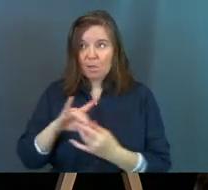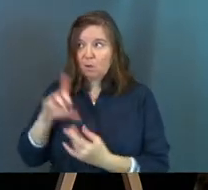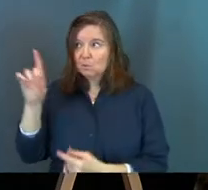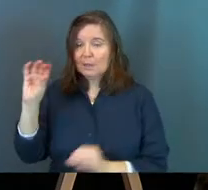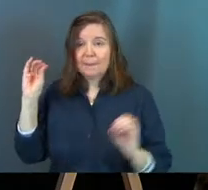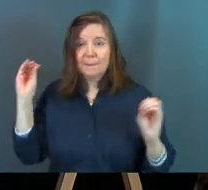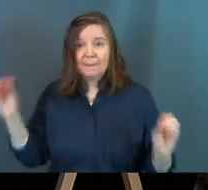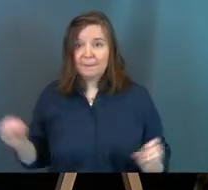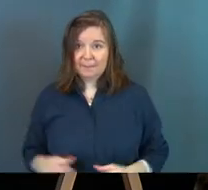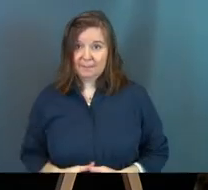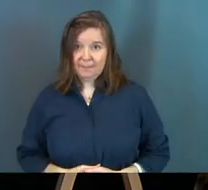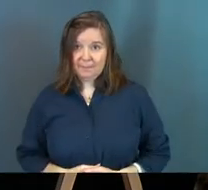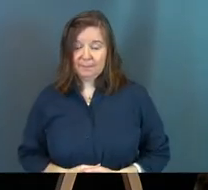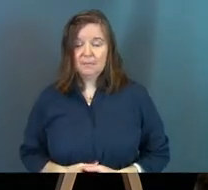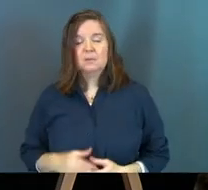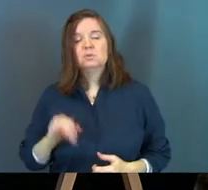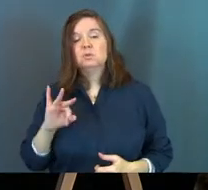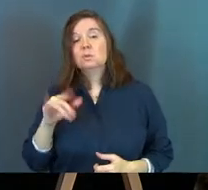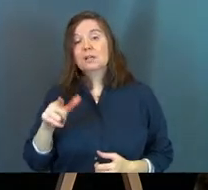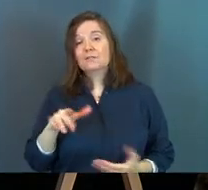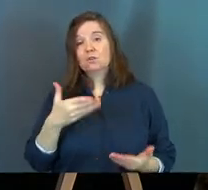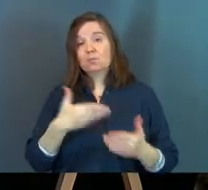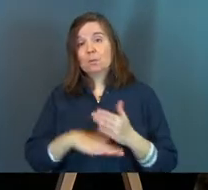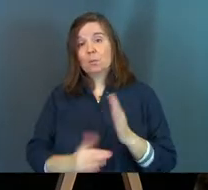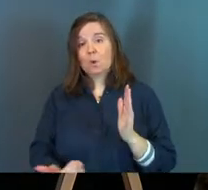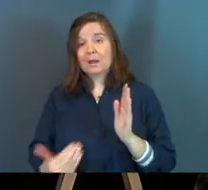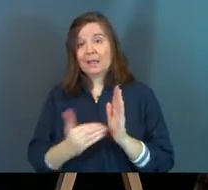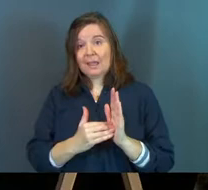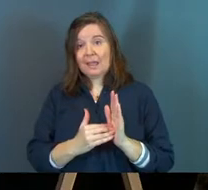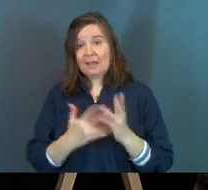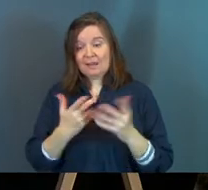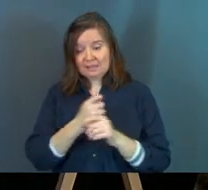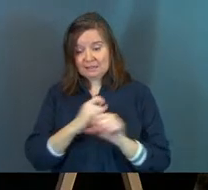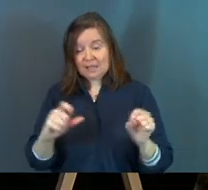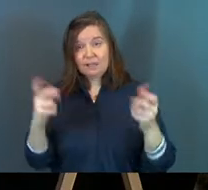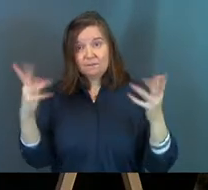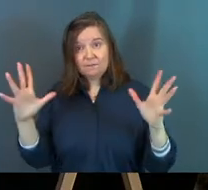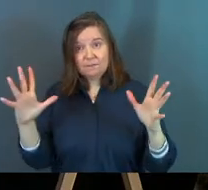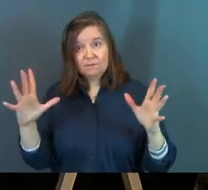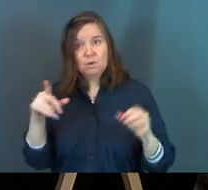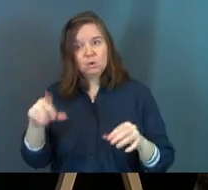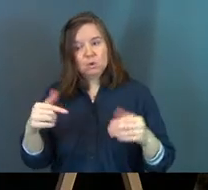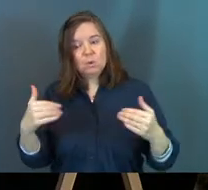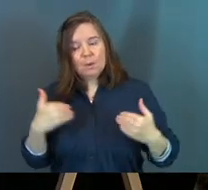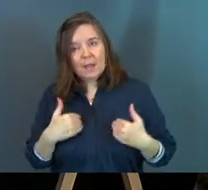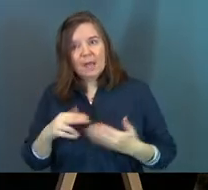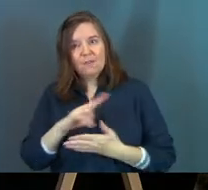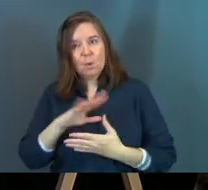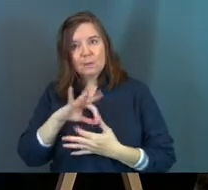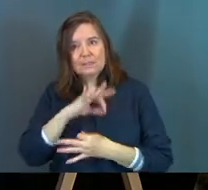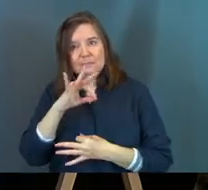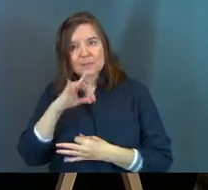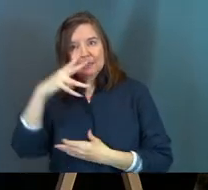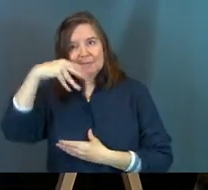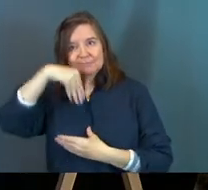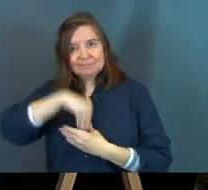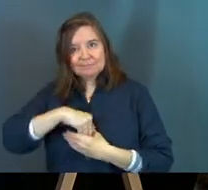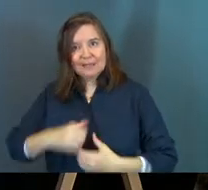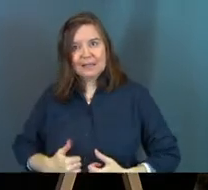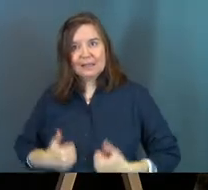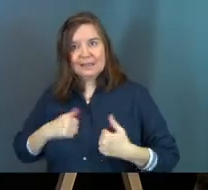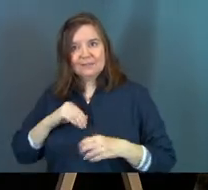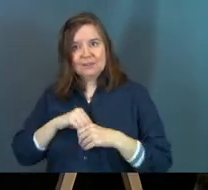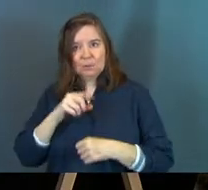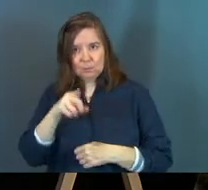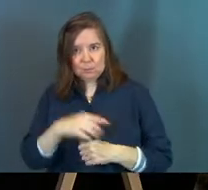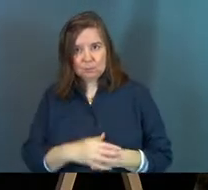all. So if you've been born again and you've been saved, you have the Holy Spirit dwelling in